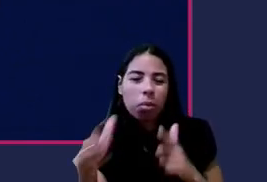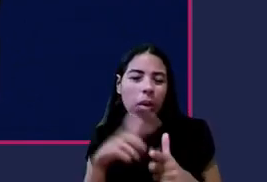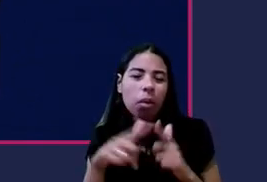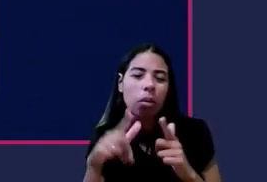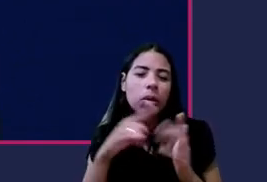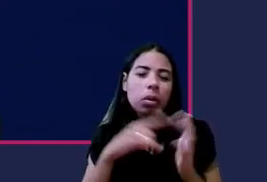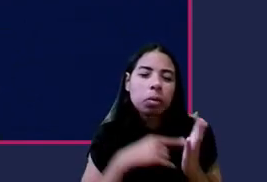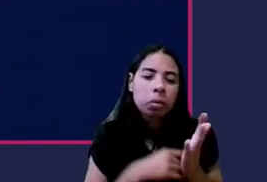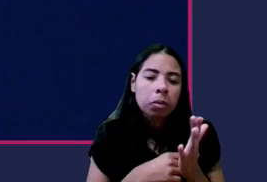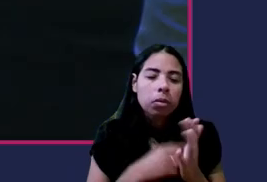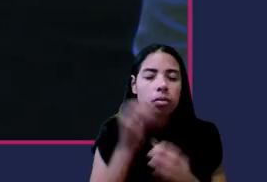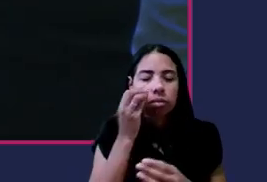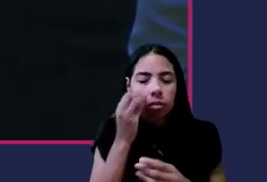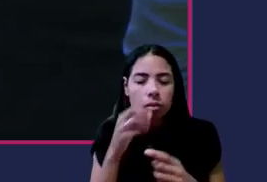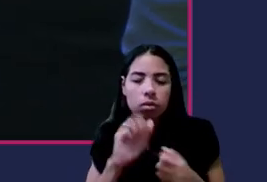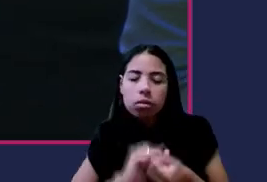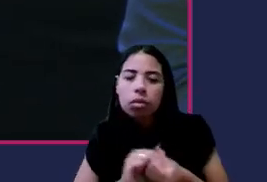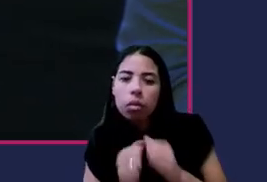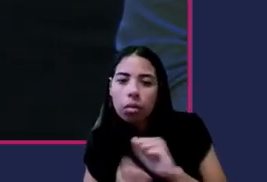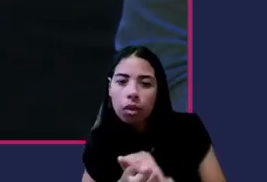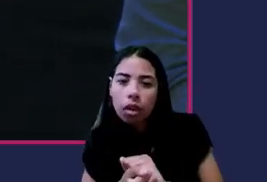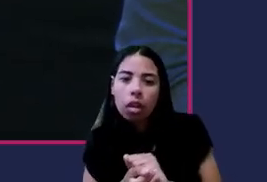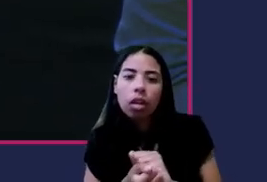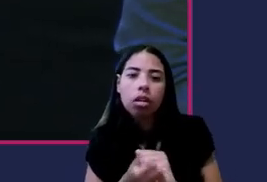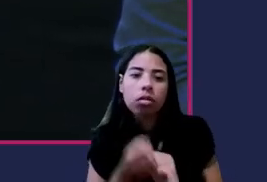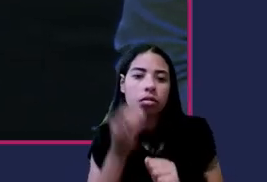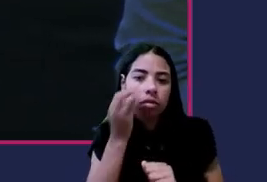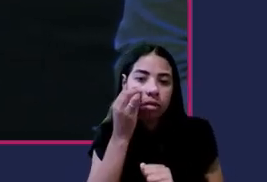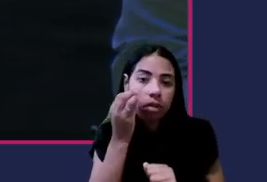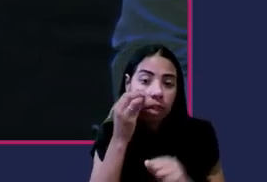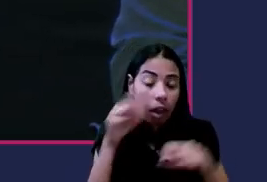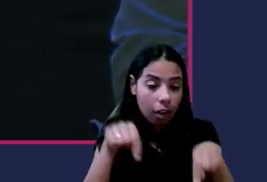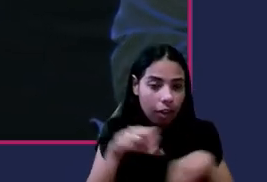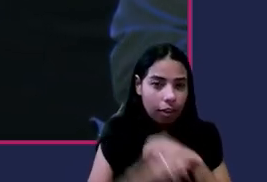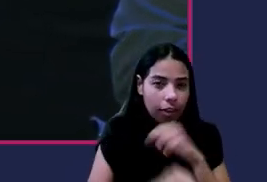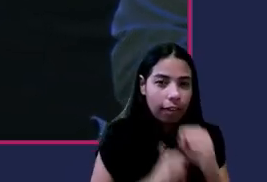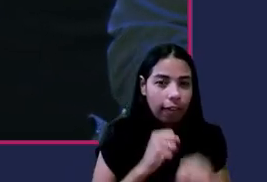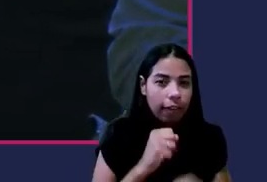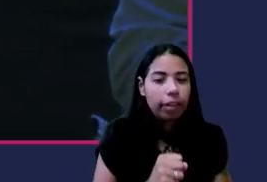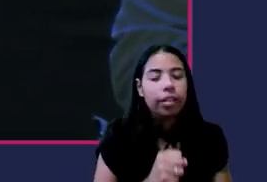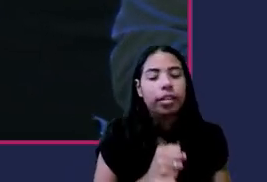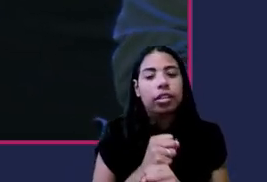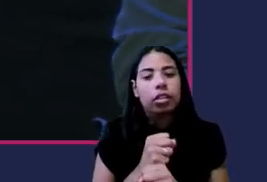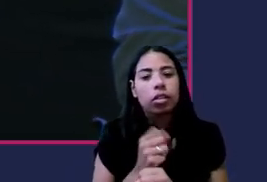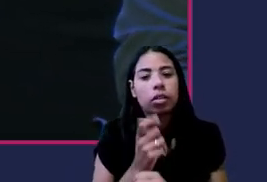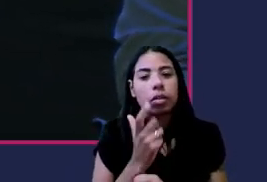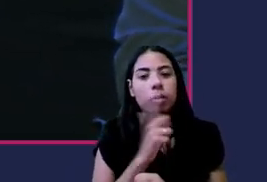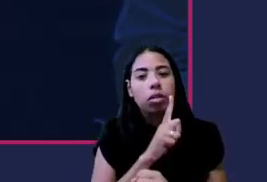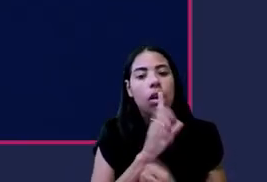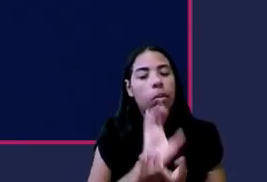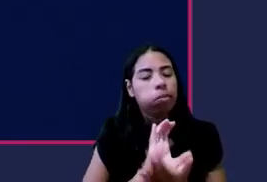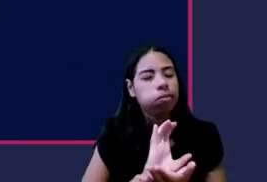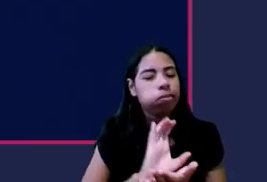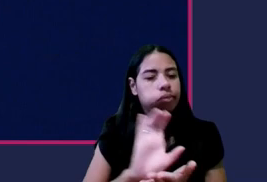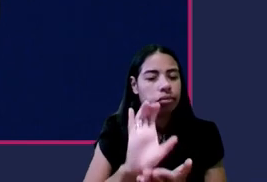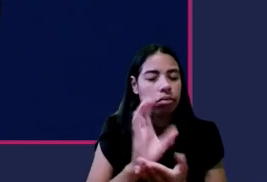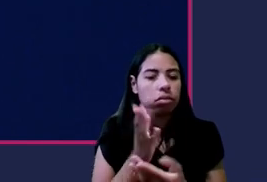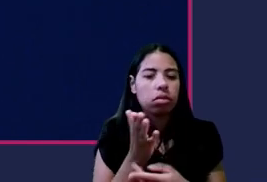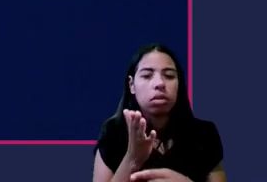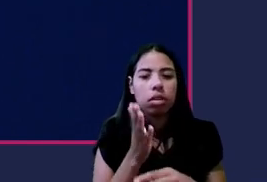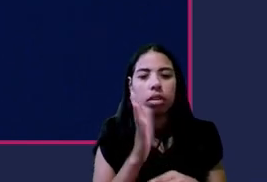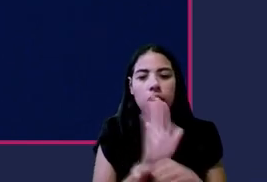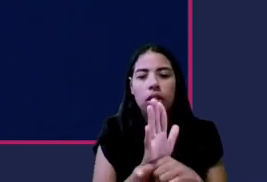of document issues, but we are going to get that right. And at least this year, we are going to